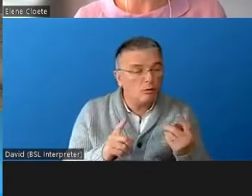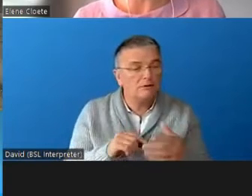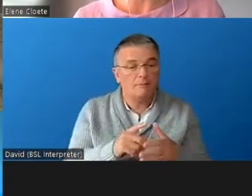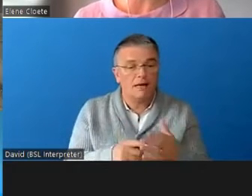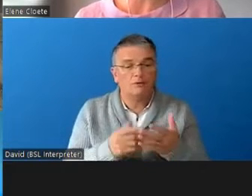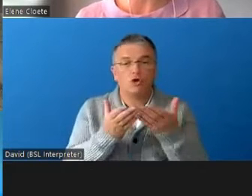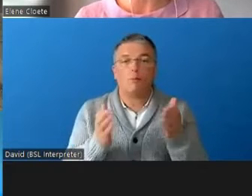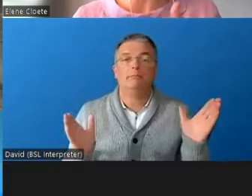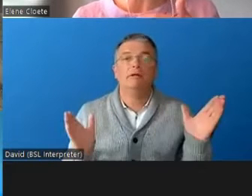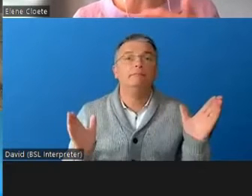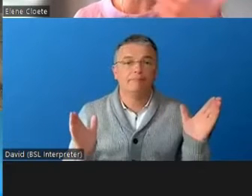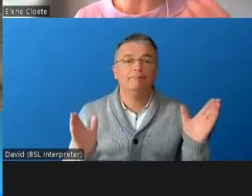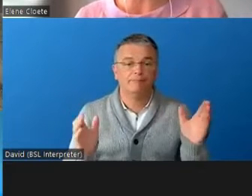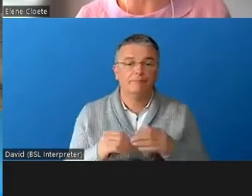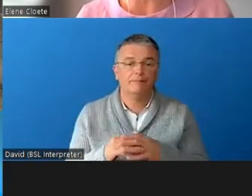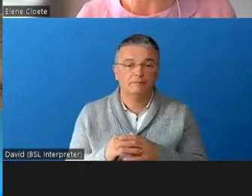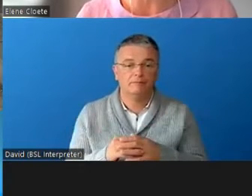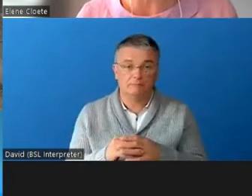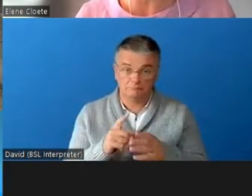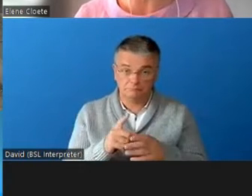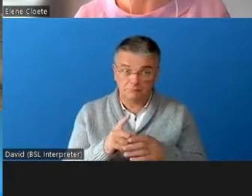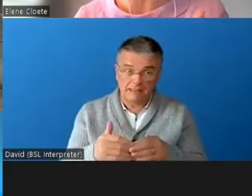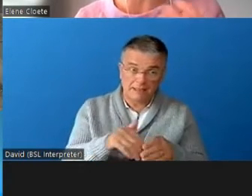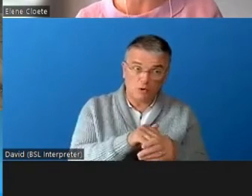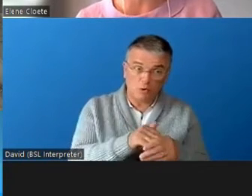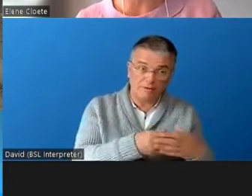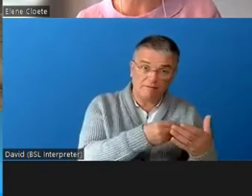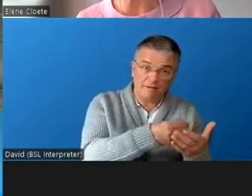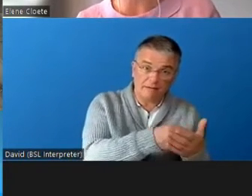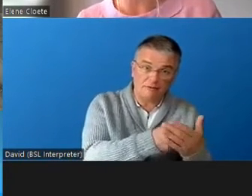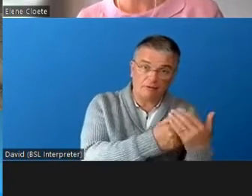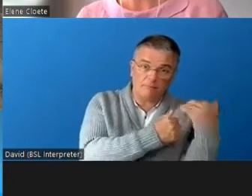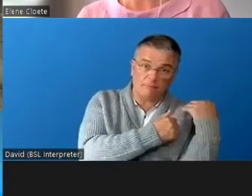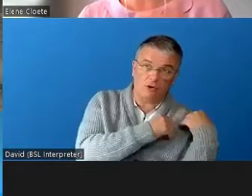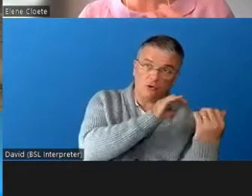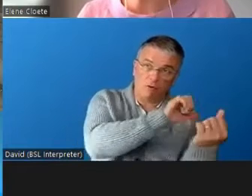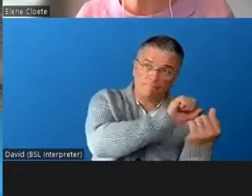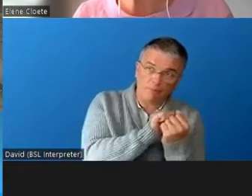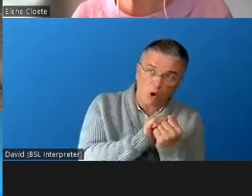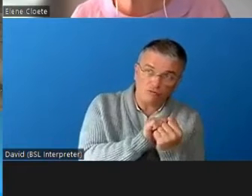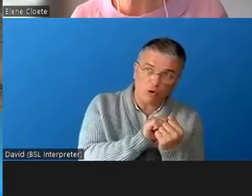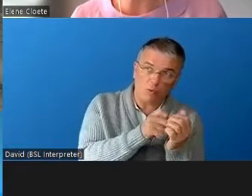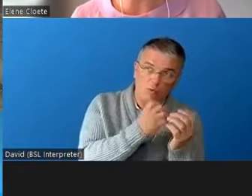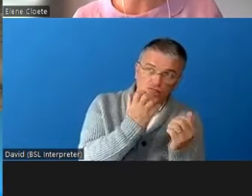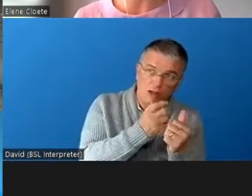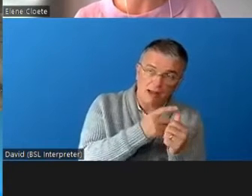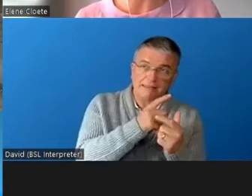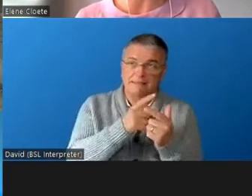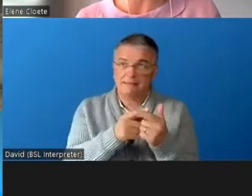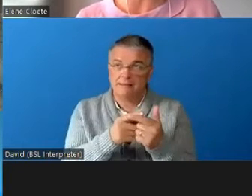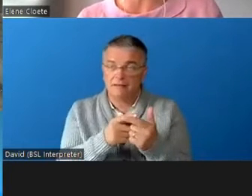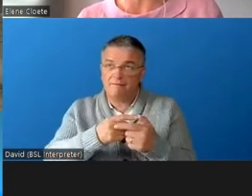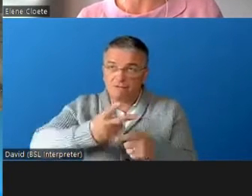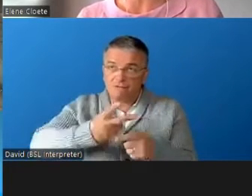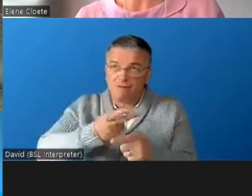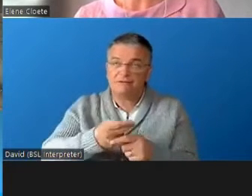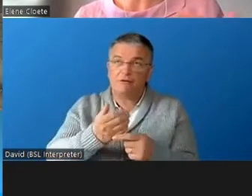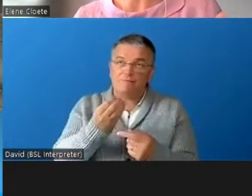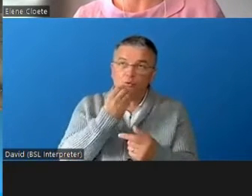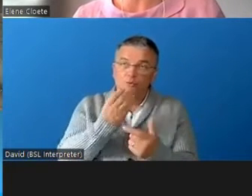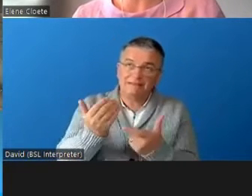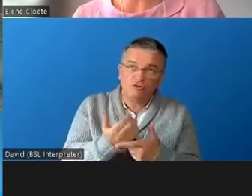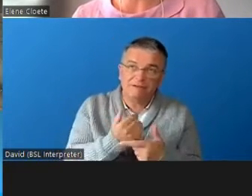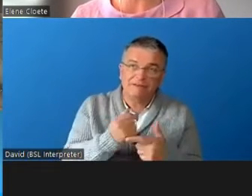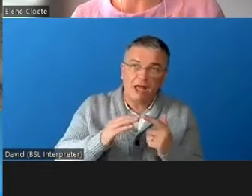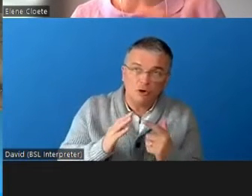scope. So in other words, including the financial burden of borrowing rice, the frequency of food insecurity at home,